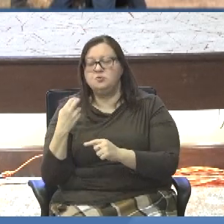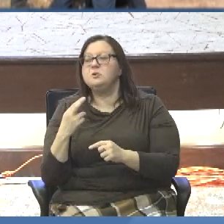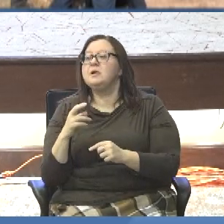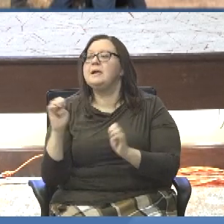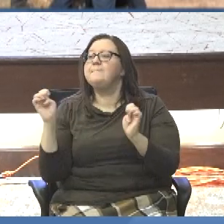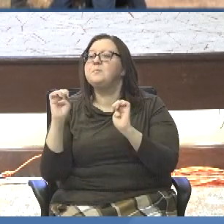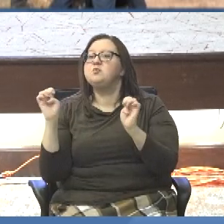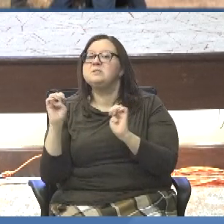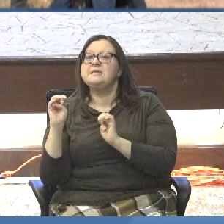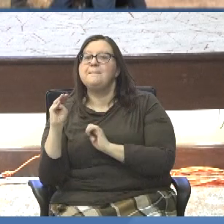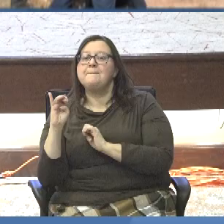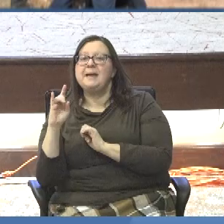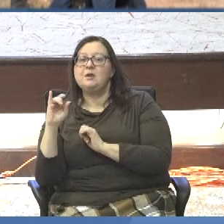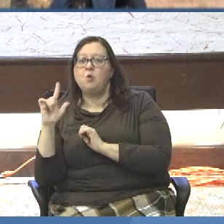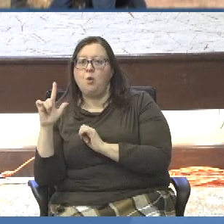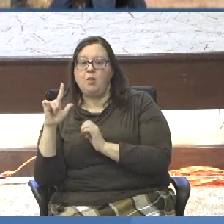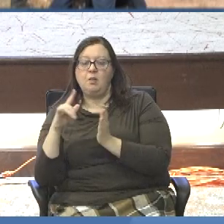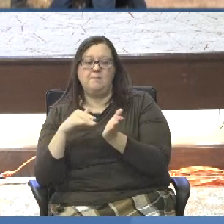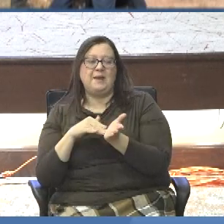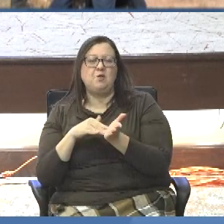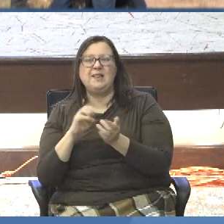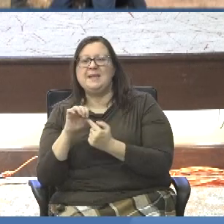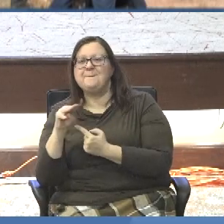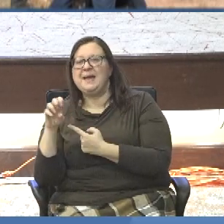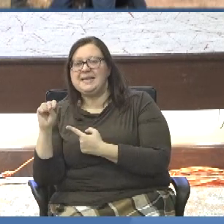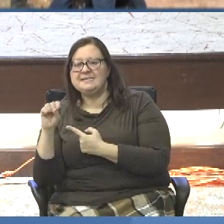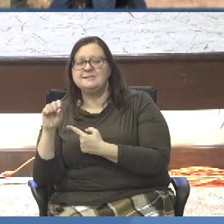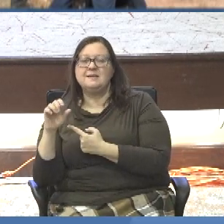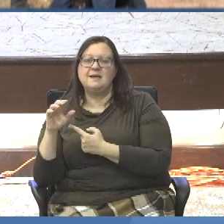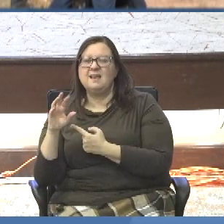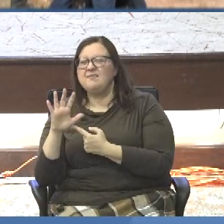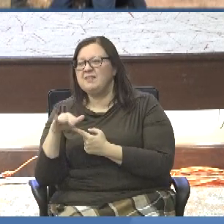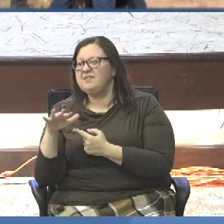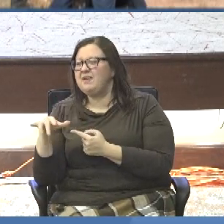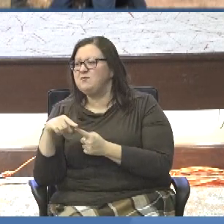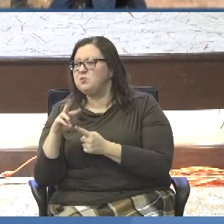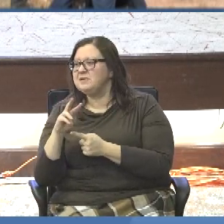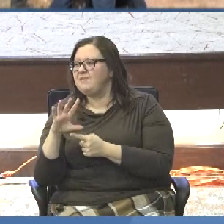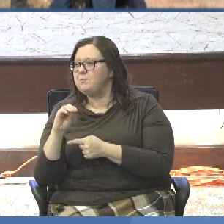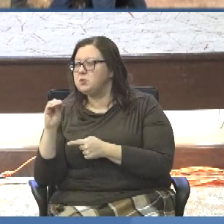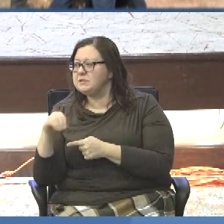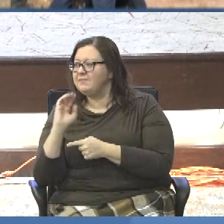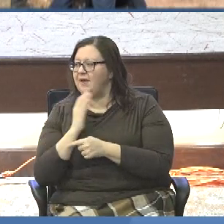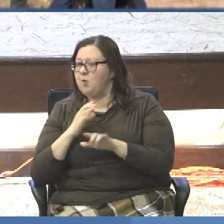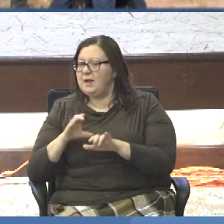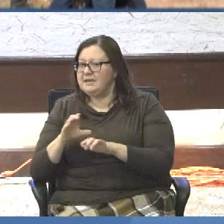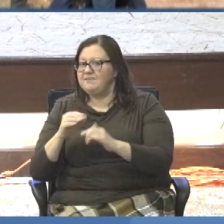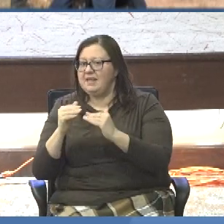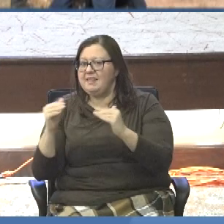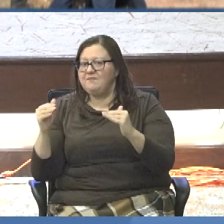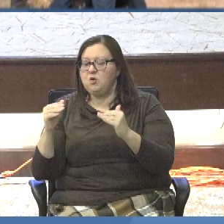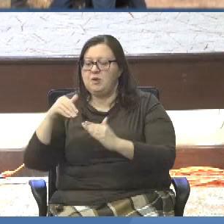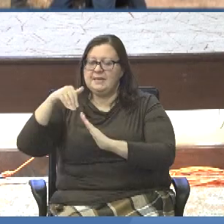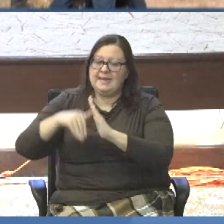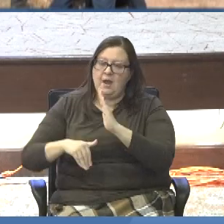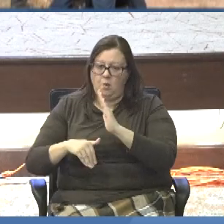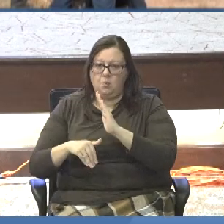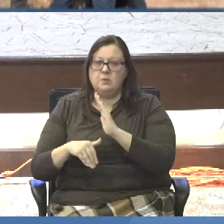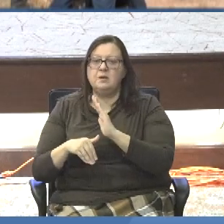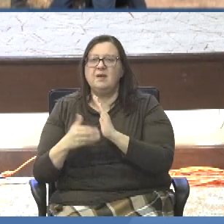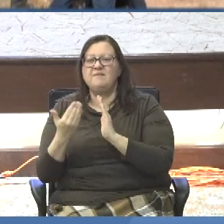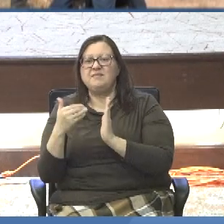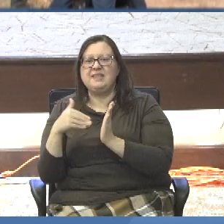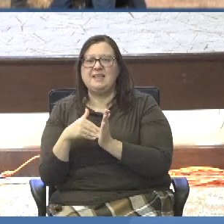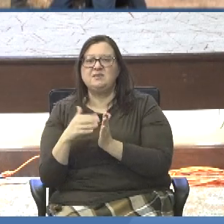is the lion's share of what we do, it's about 65% of our activity level, was down to 13,596. Again, I talked